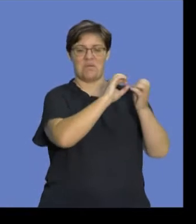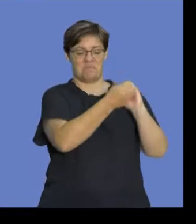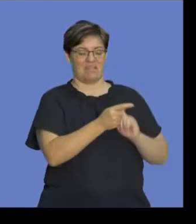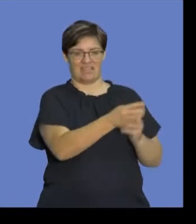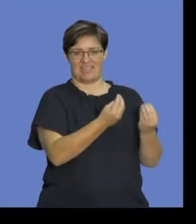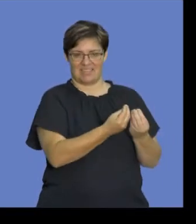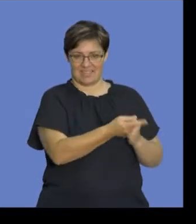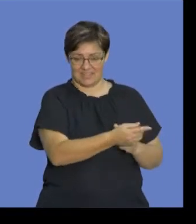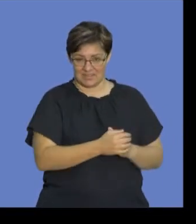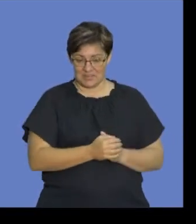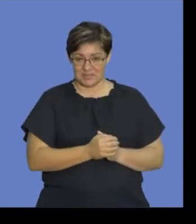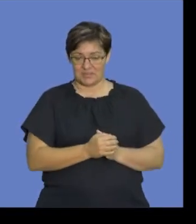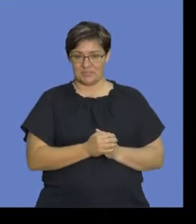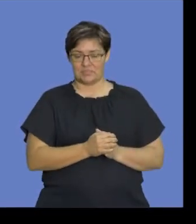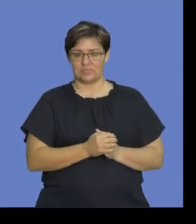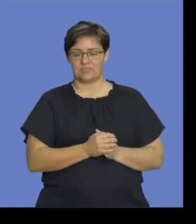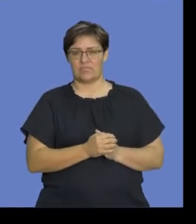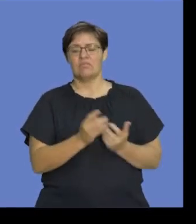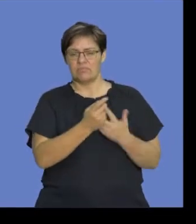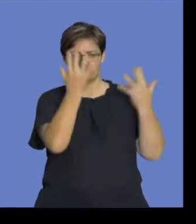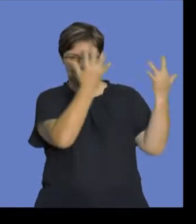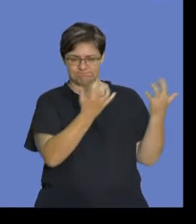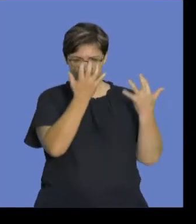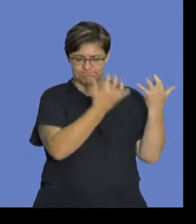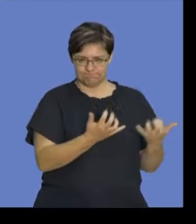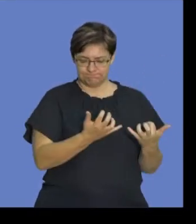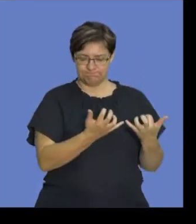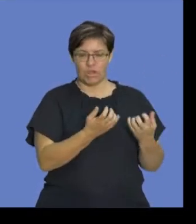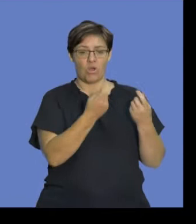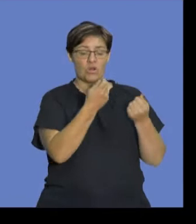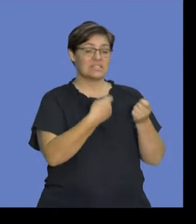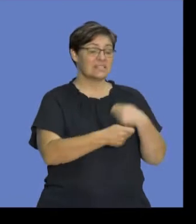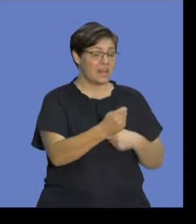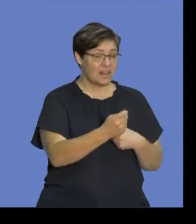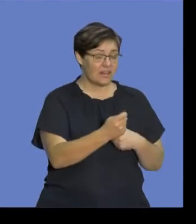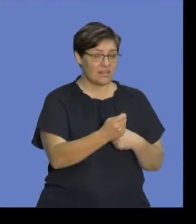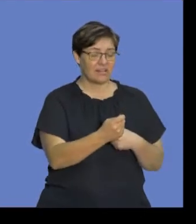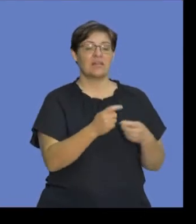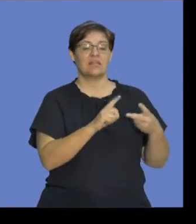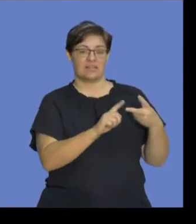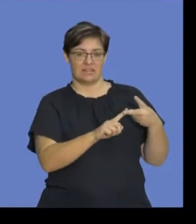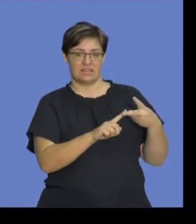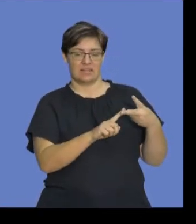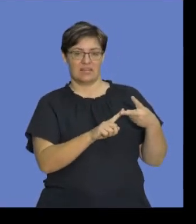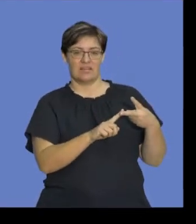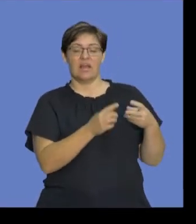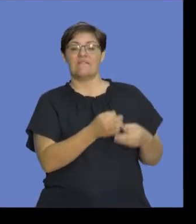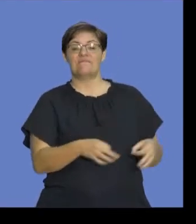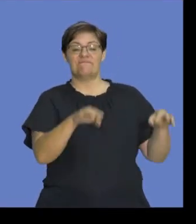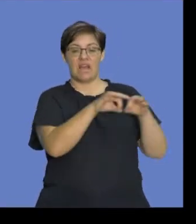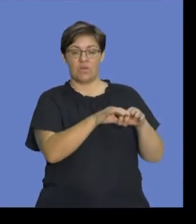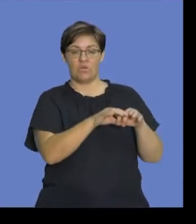Okay, so that obviously you will work out, or you will derive your cost of sales, and also giving you the value of